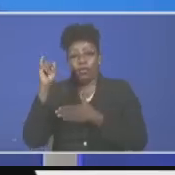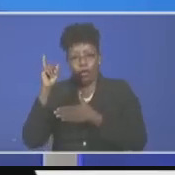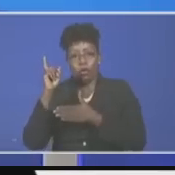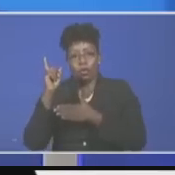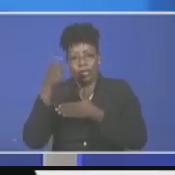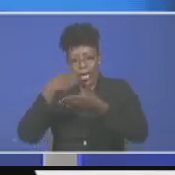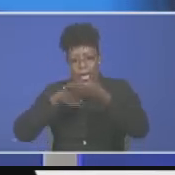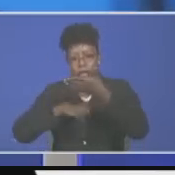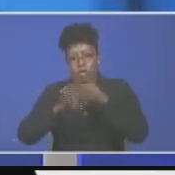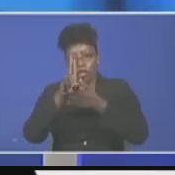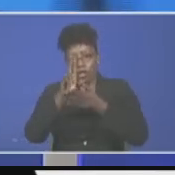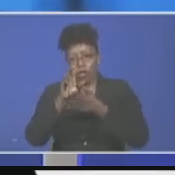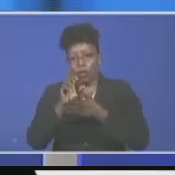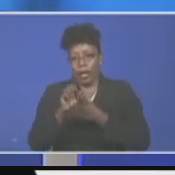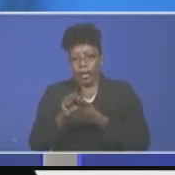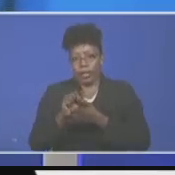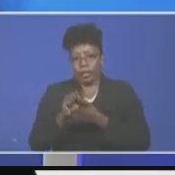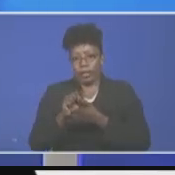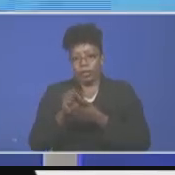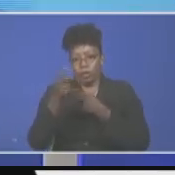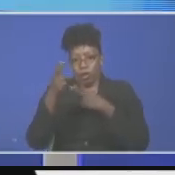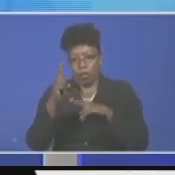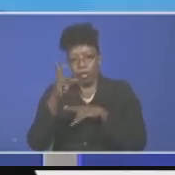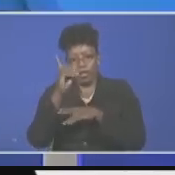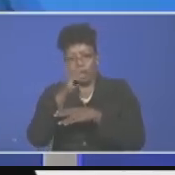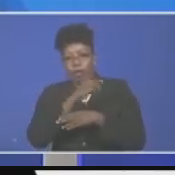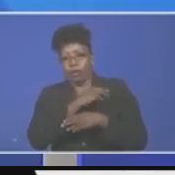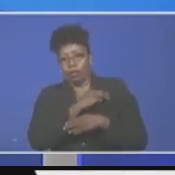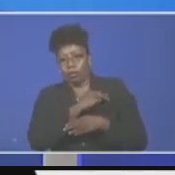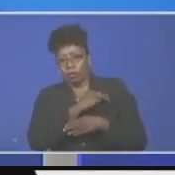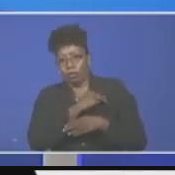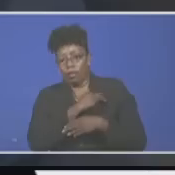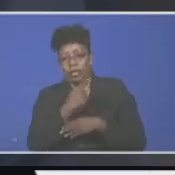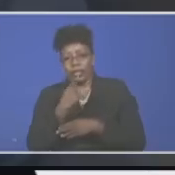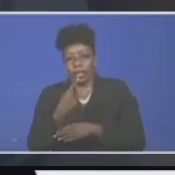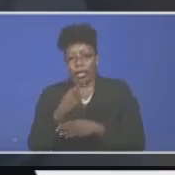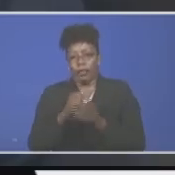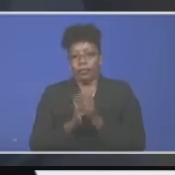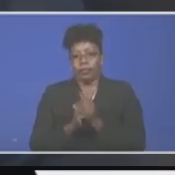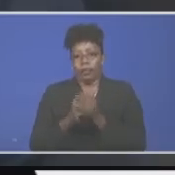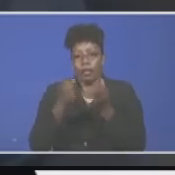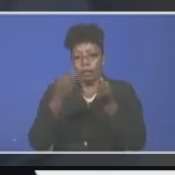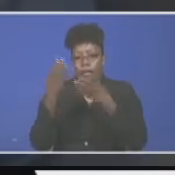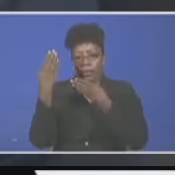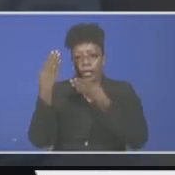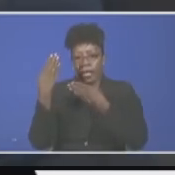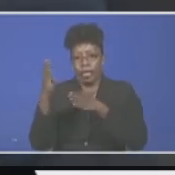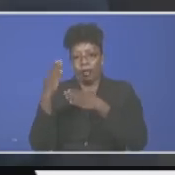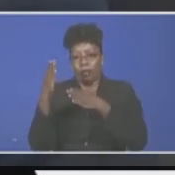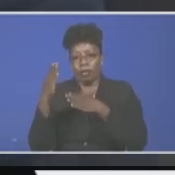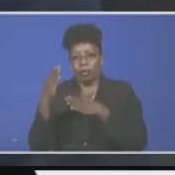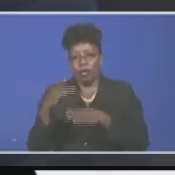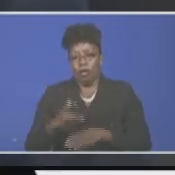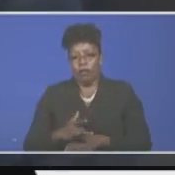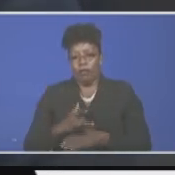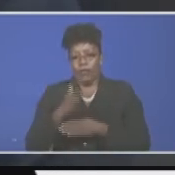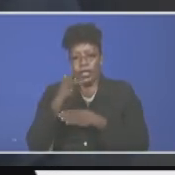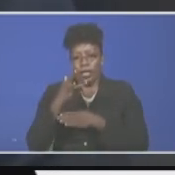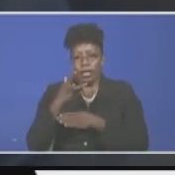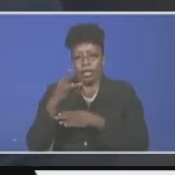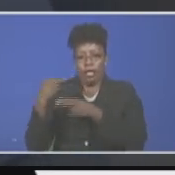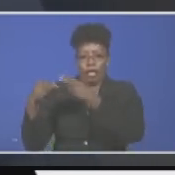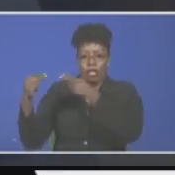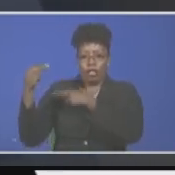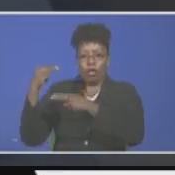Foreign Affairs, the Honourable Darren Henfield, had to say on that matter. Bahamians feel traditionally and historically that, you